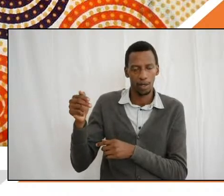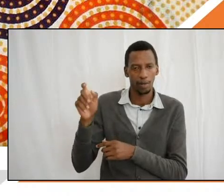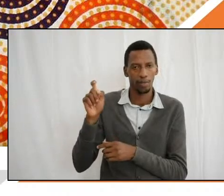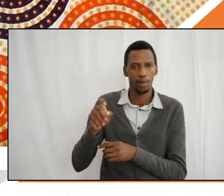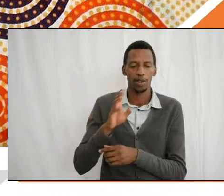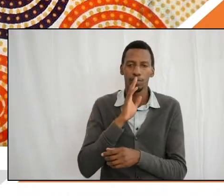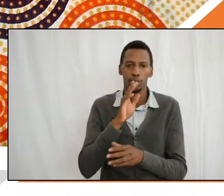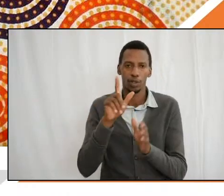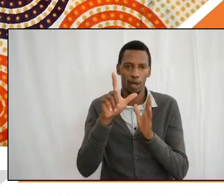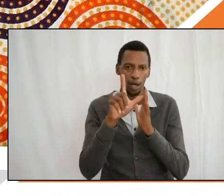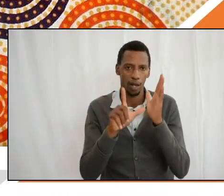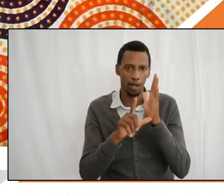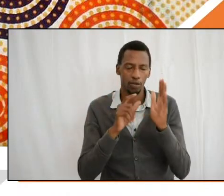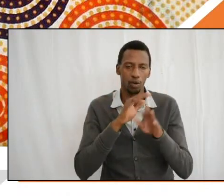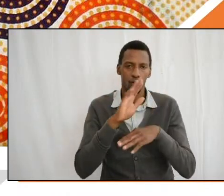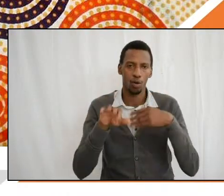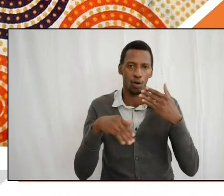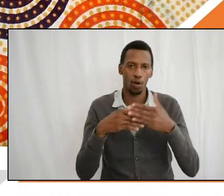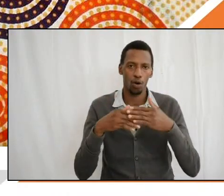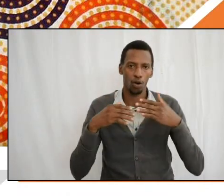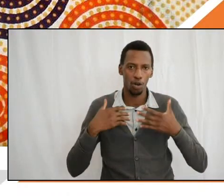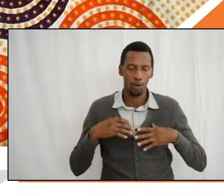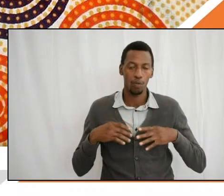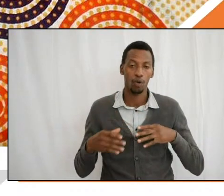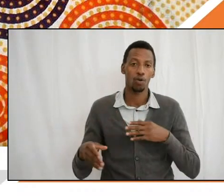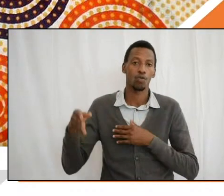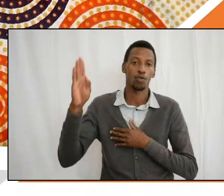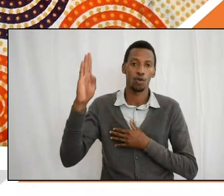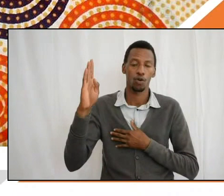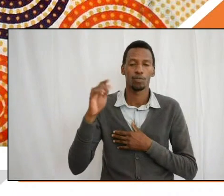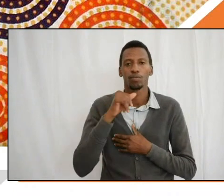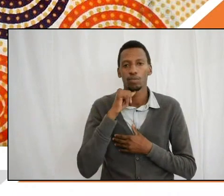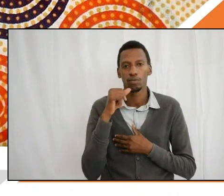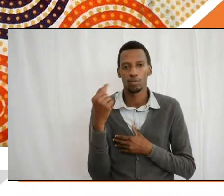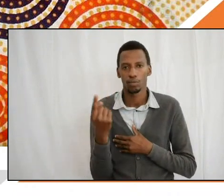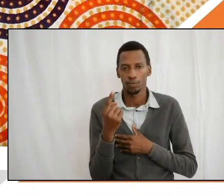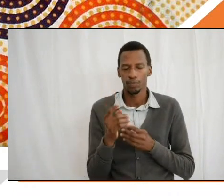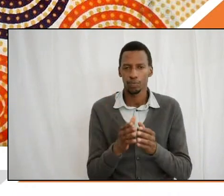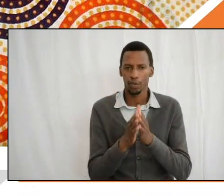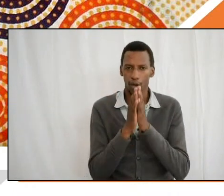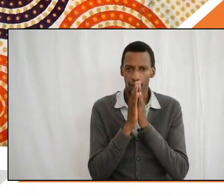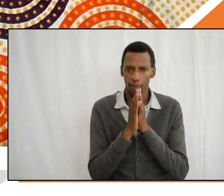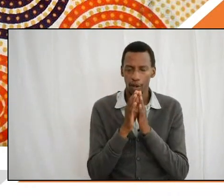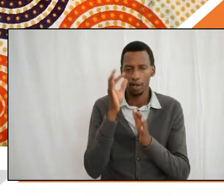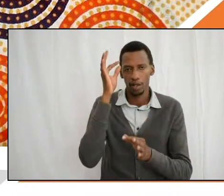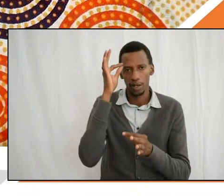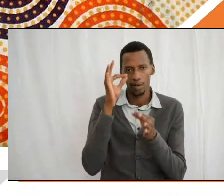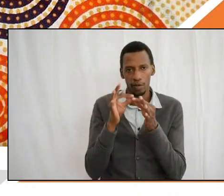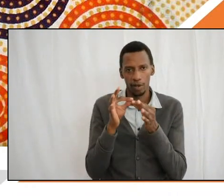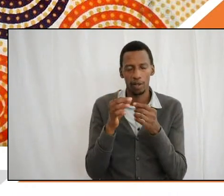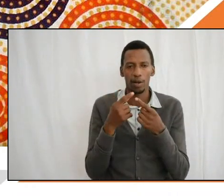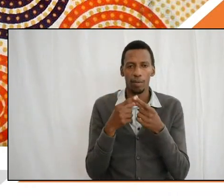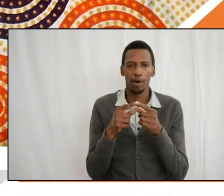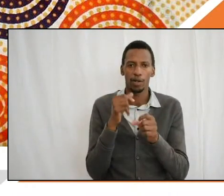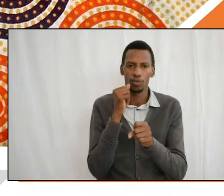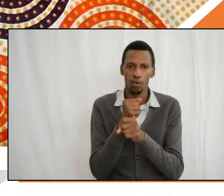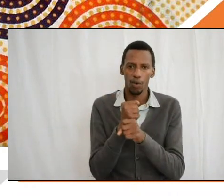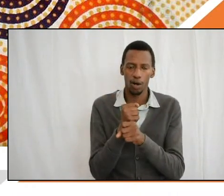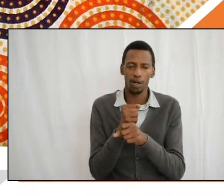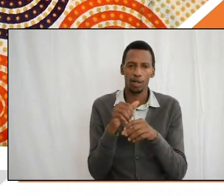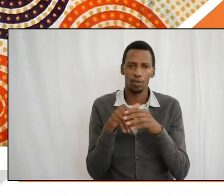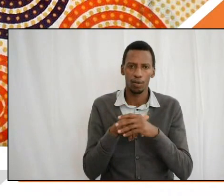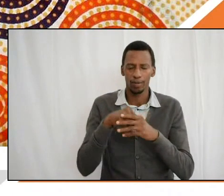God, that they are not only to pray in faith, but to work with wise diligence